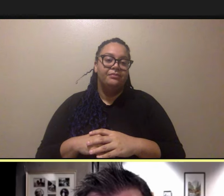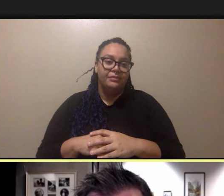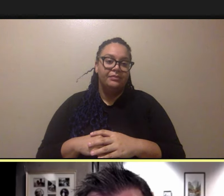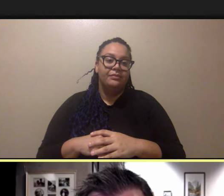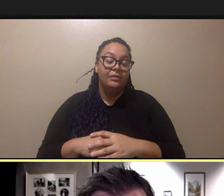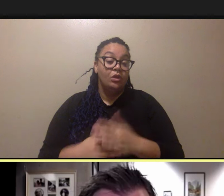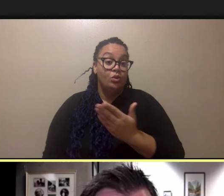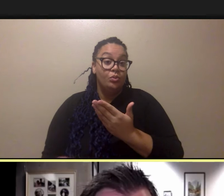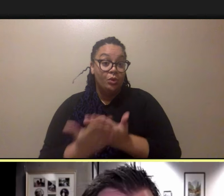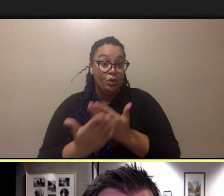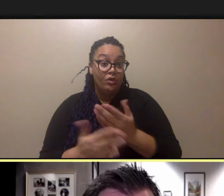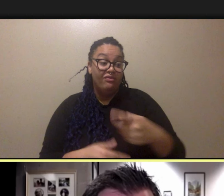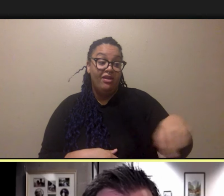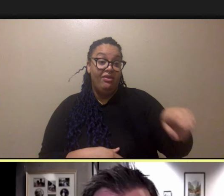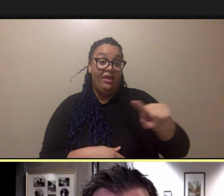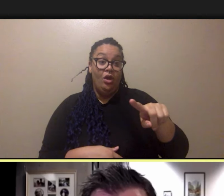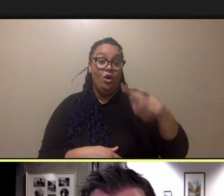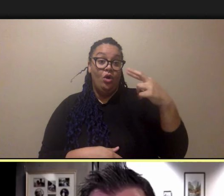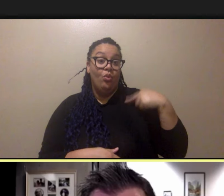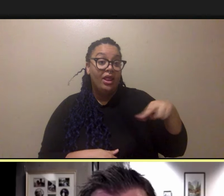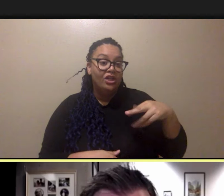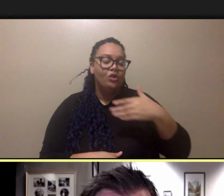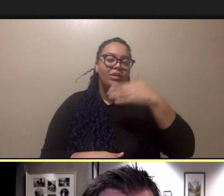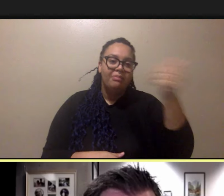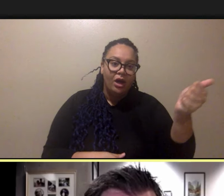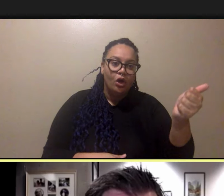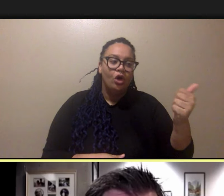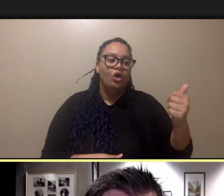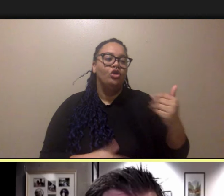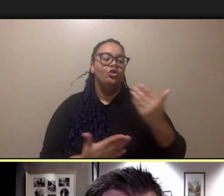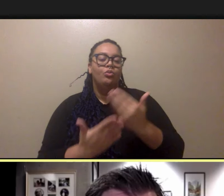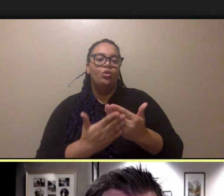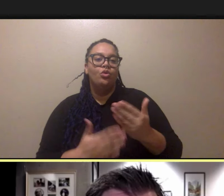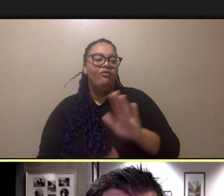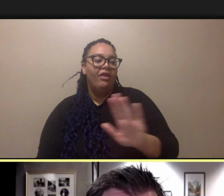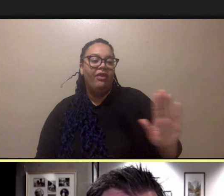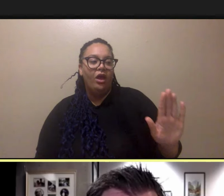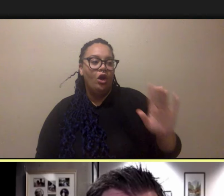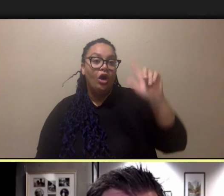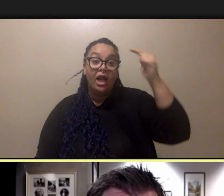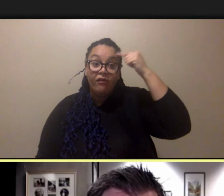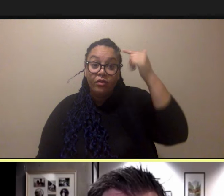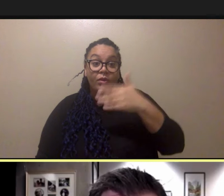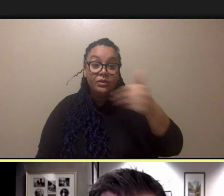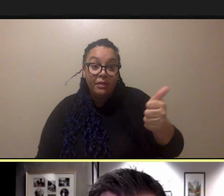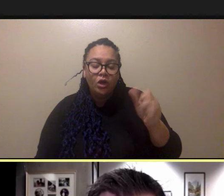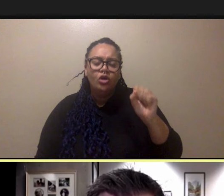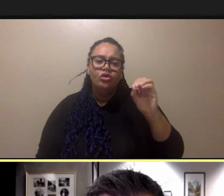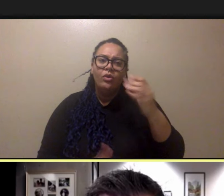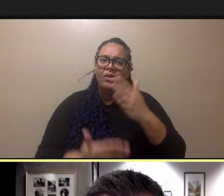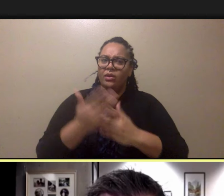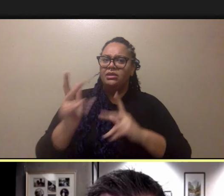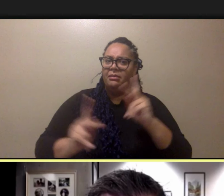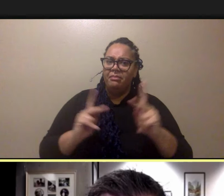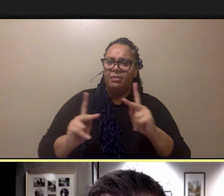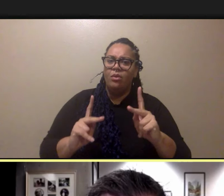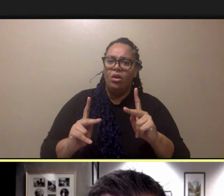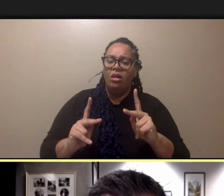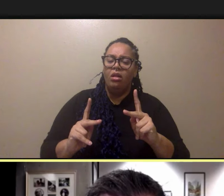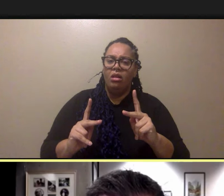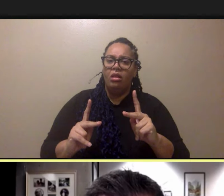to prove that their religion was better, to prove that their governmental system was better. And so there were some promoters that were highly influential with